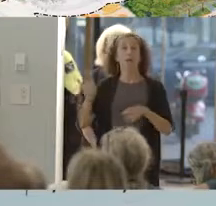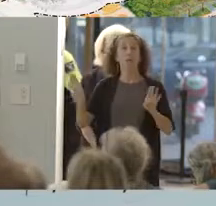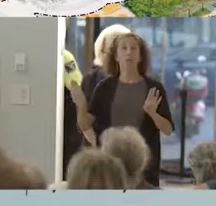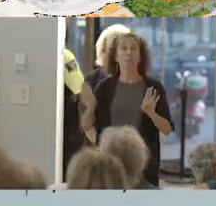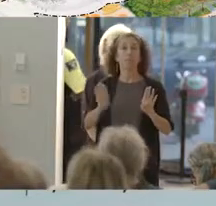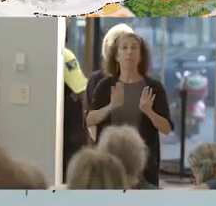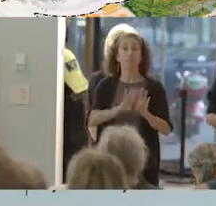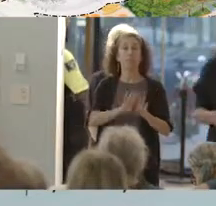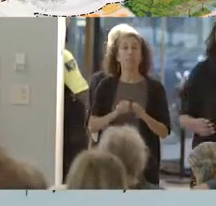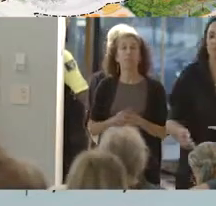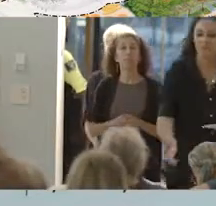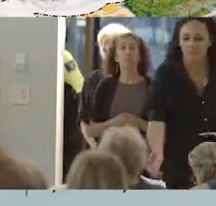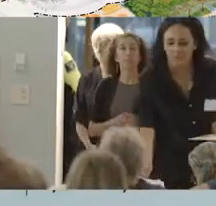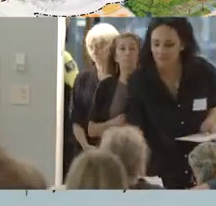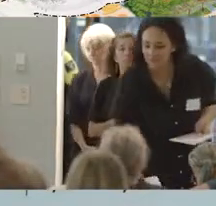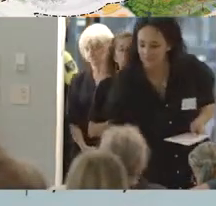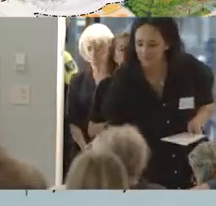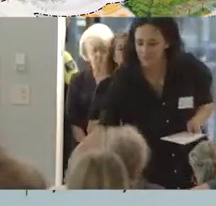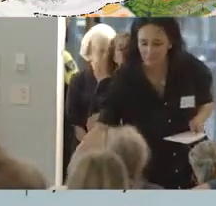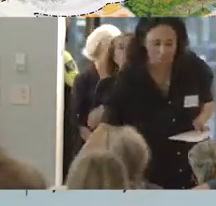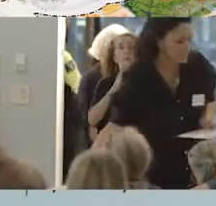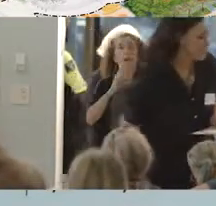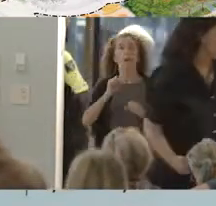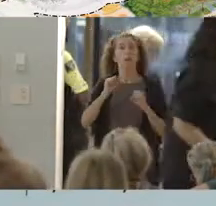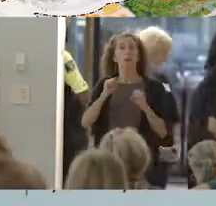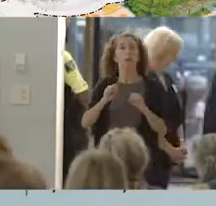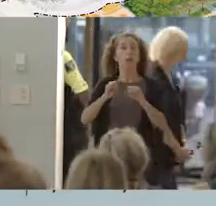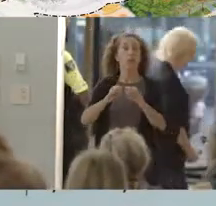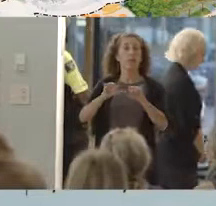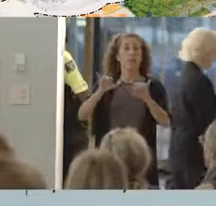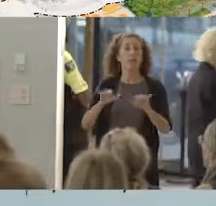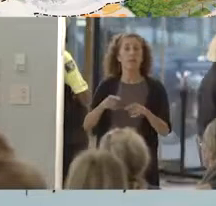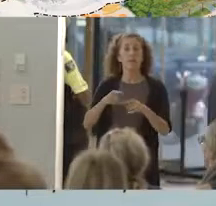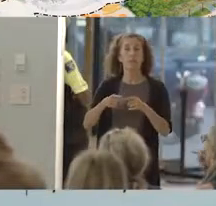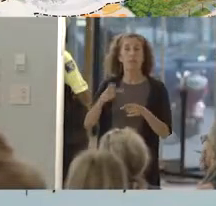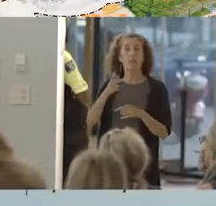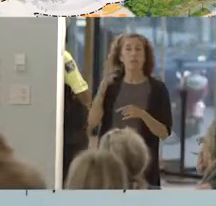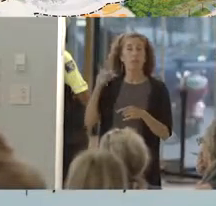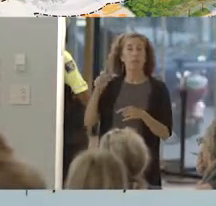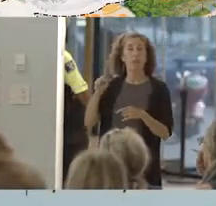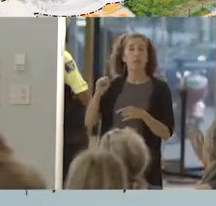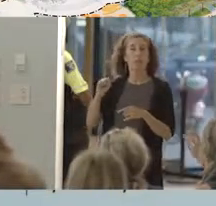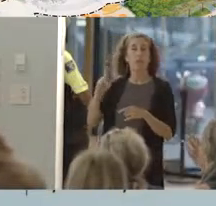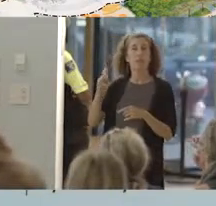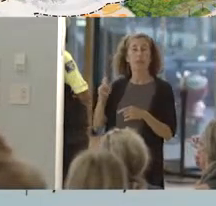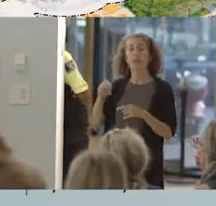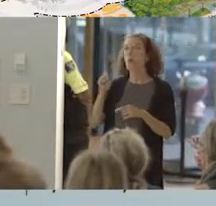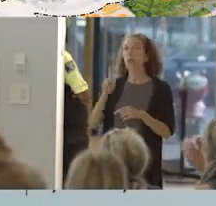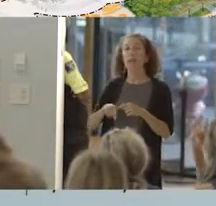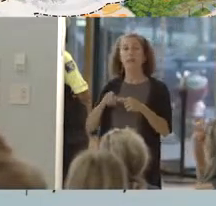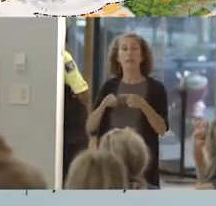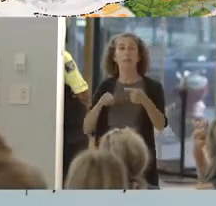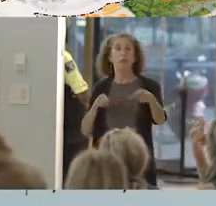constructing that flood protection system from the park side, we can't construct it from the other side because, of course, there's terraces and ground